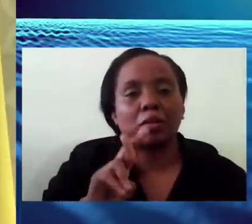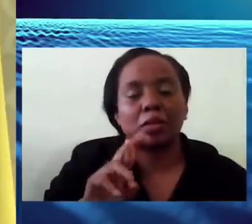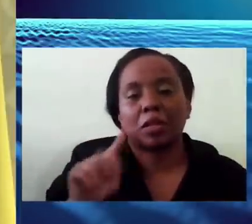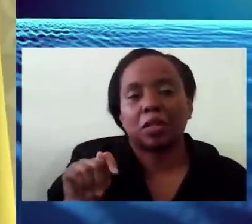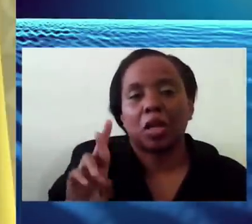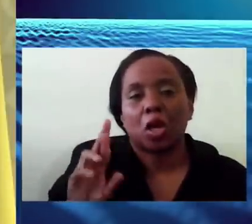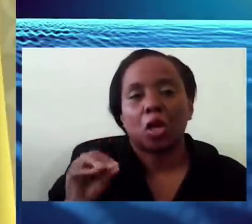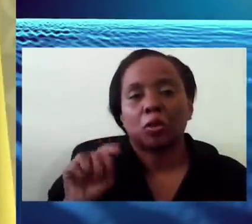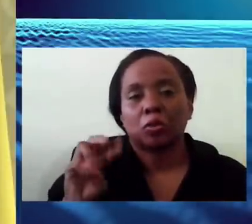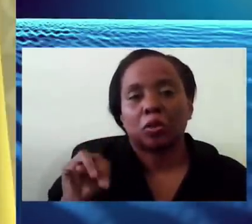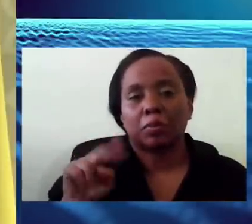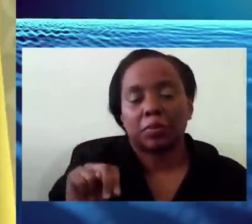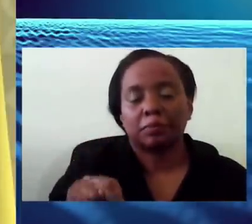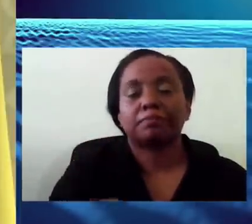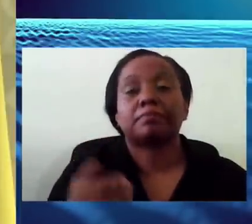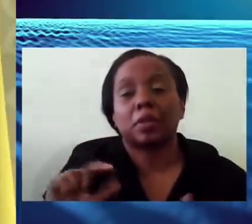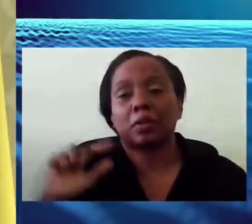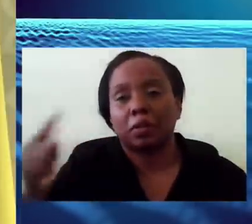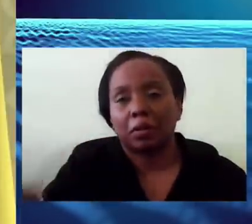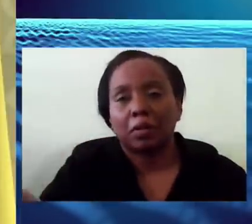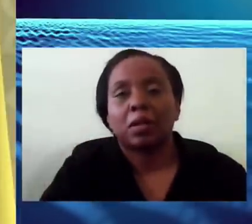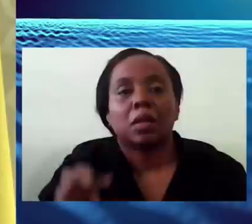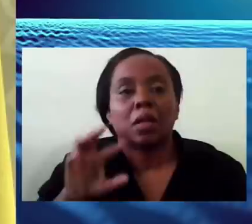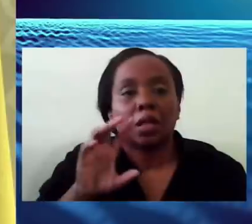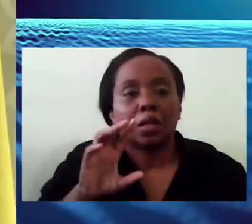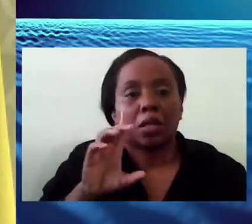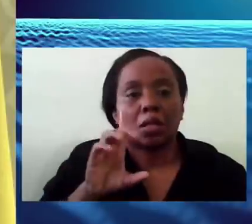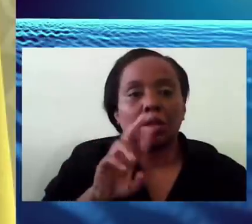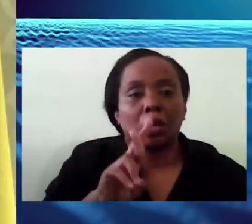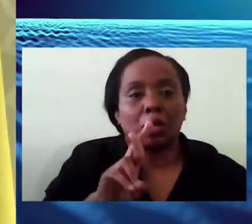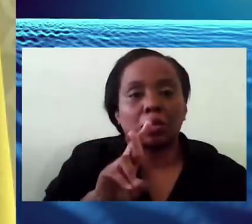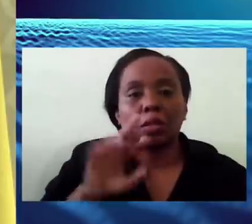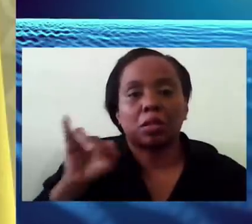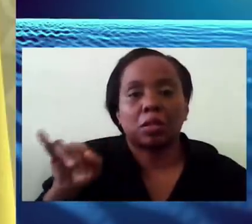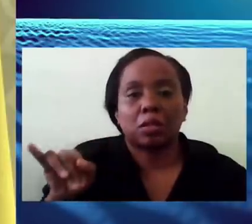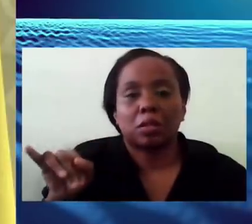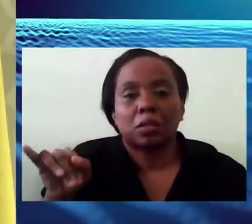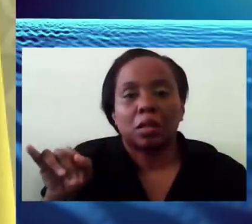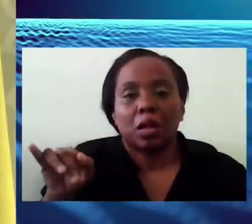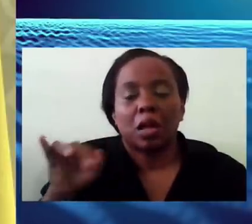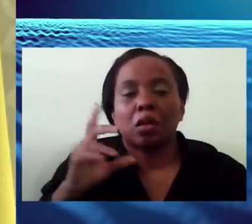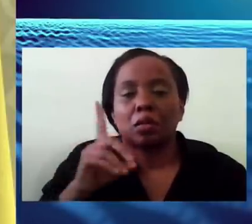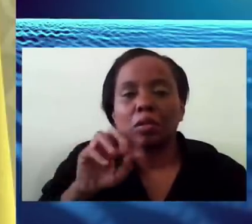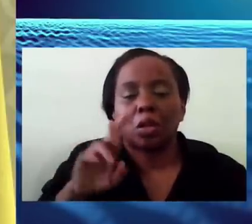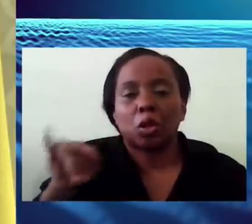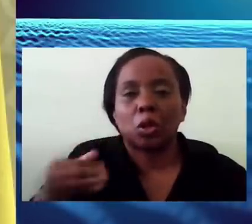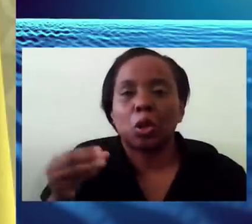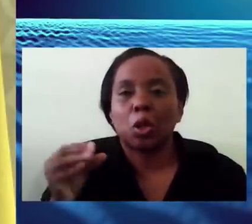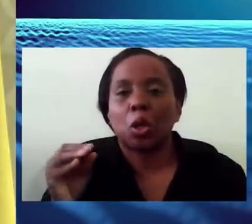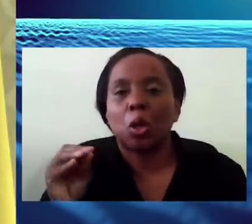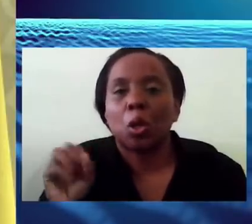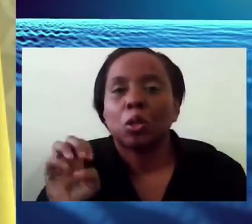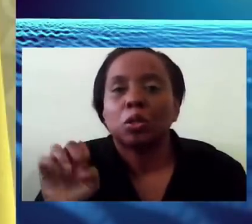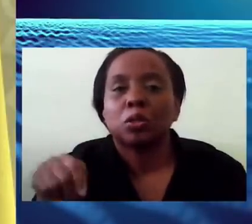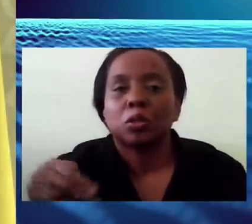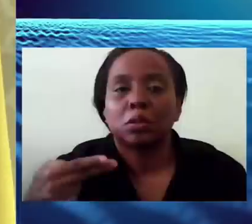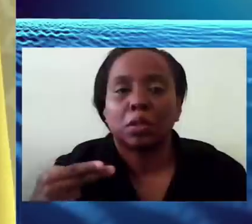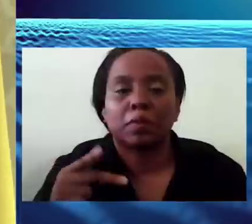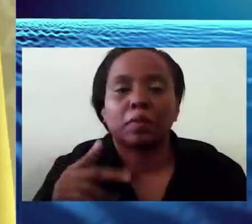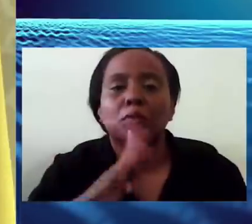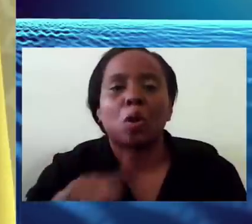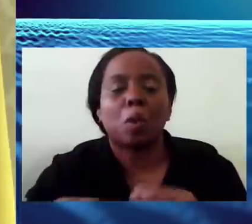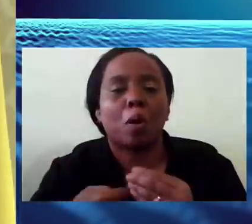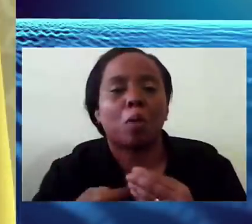UWI Seismic Research Center, Dr. Erouscilla Joseph, will now provide the very latest on activity at the Las Soufrières volcano. Dr.